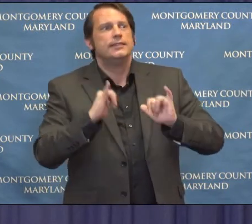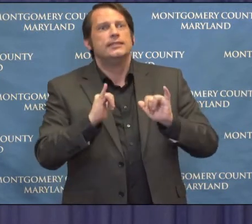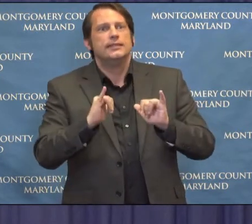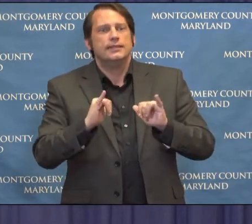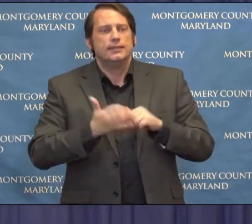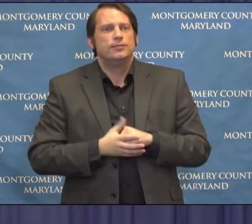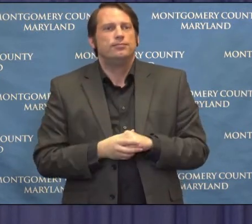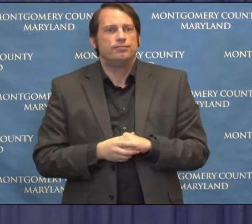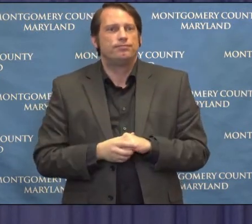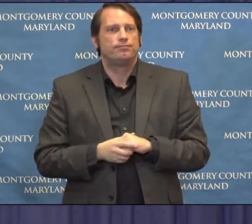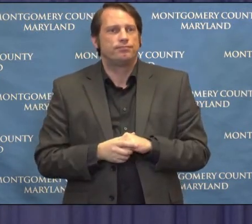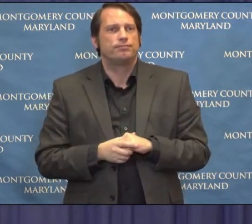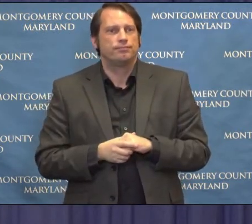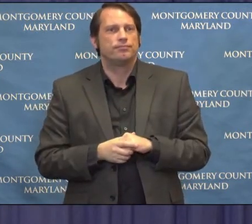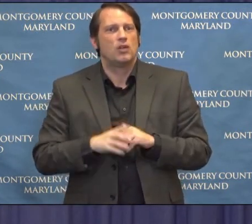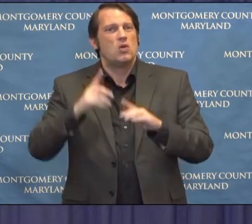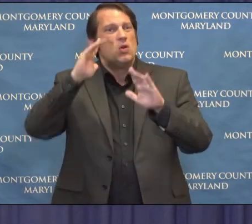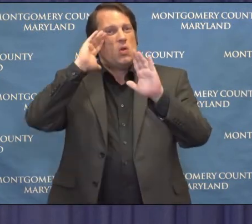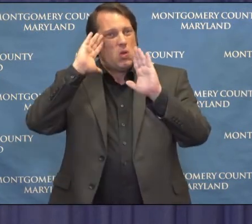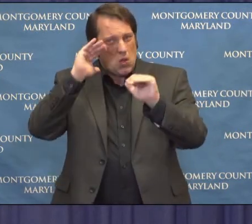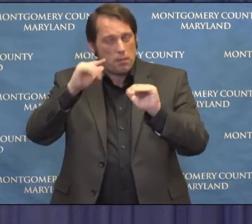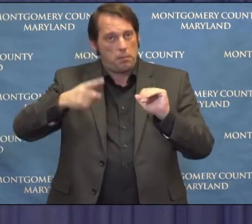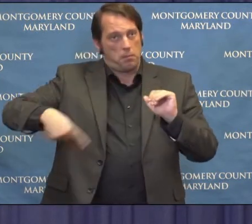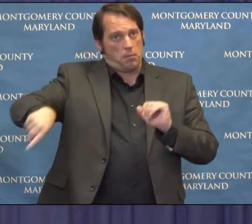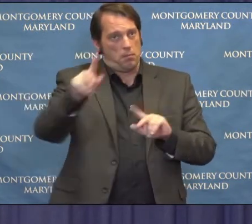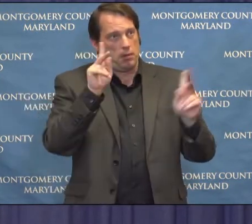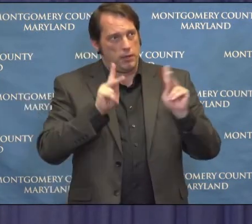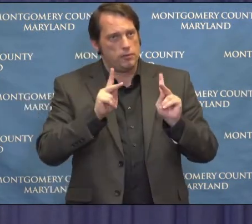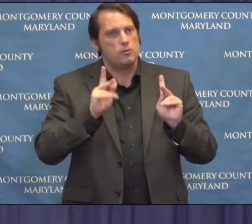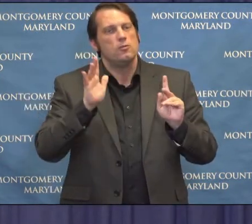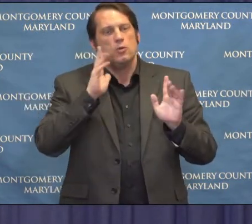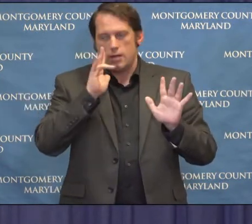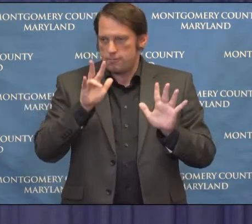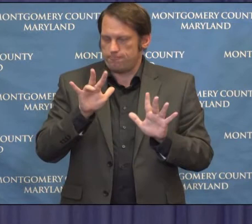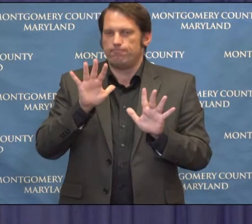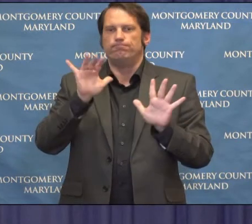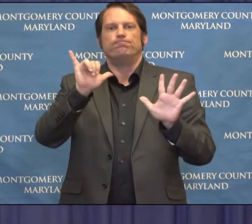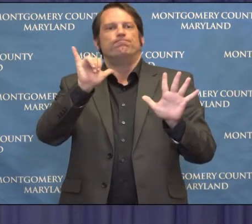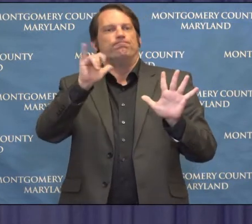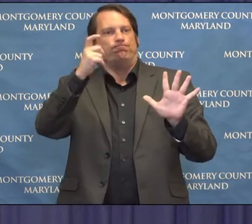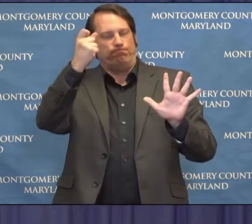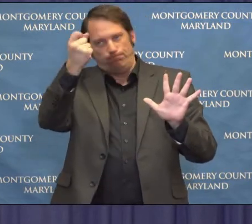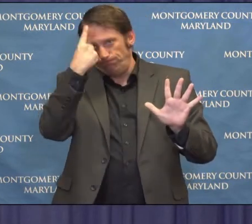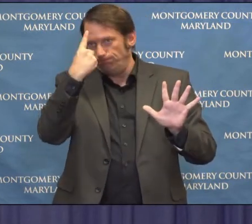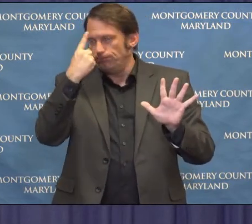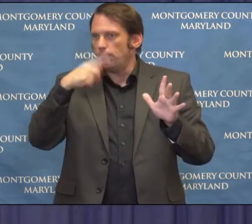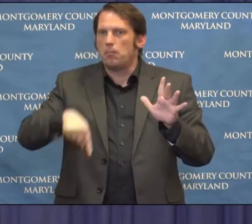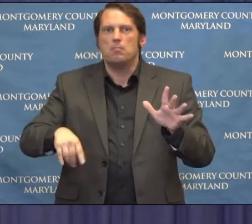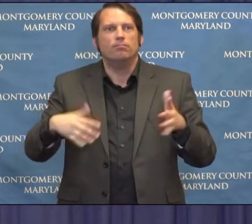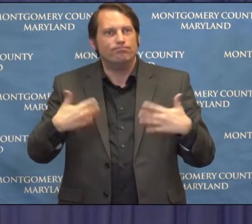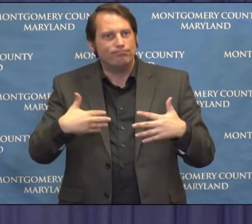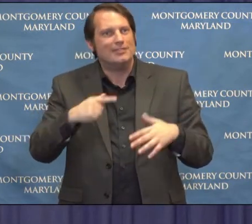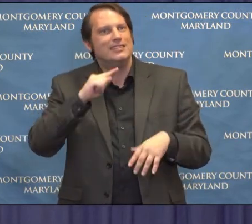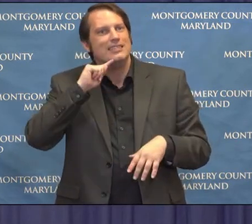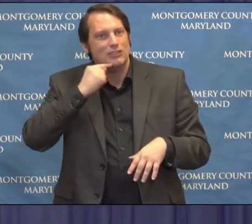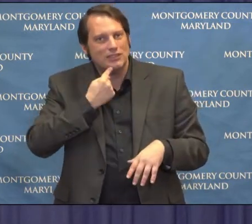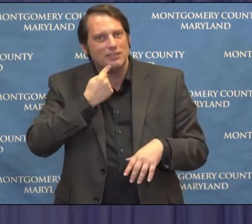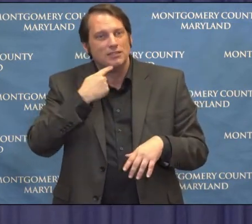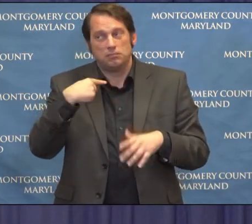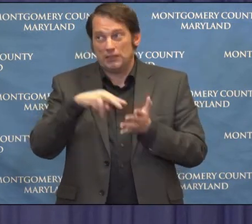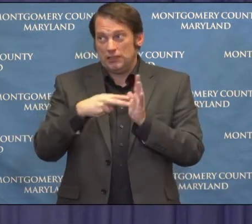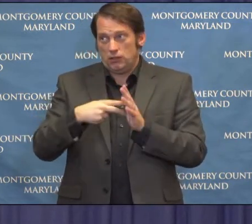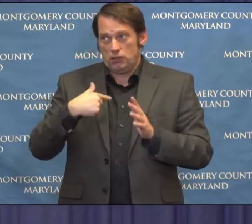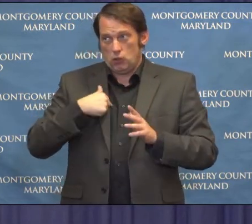I'm hoping that people take this seriously. We really can make a difference. I absolutely believe that. Thank